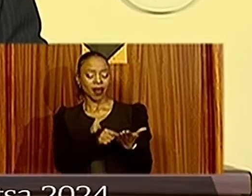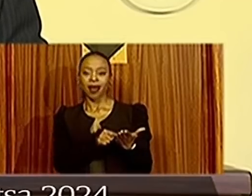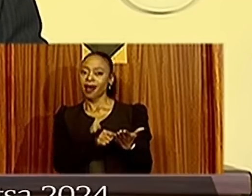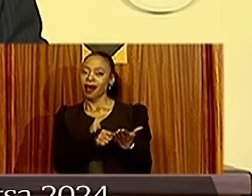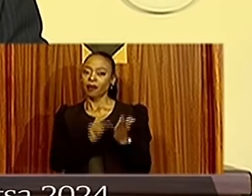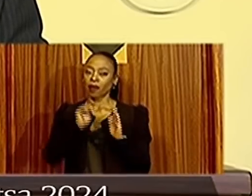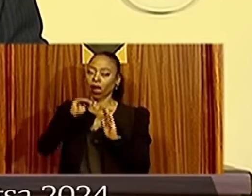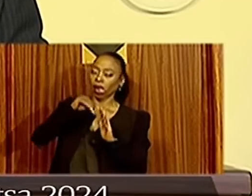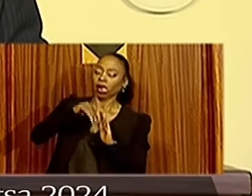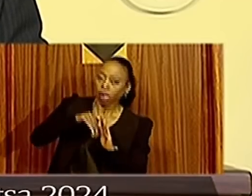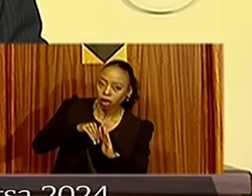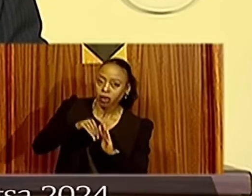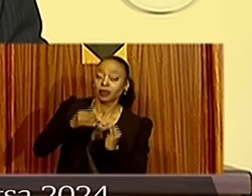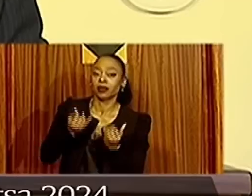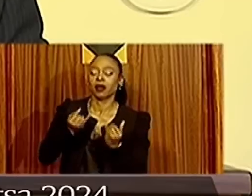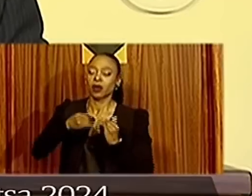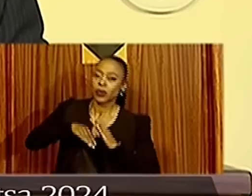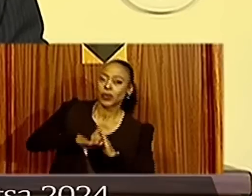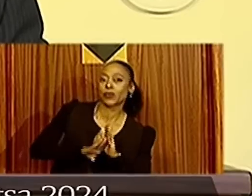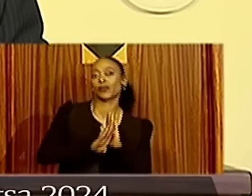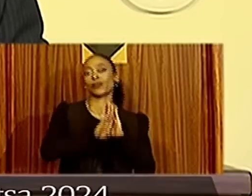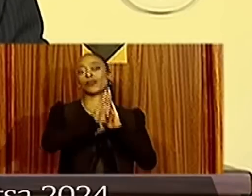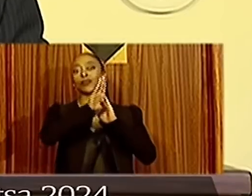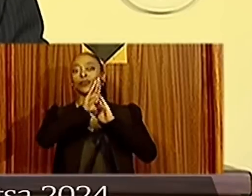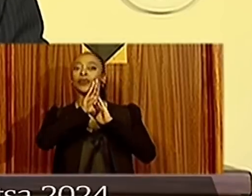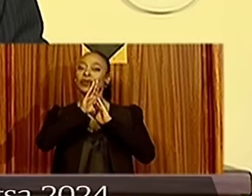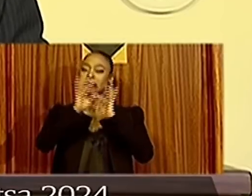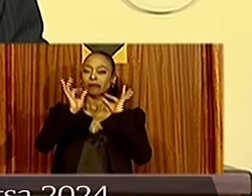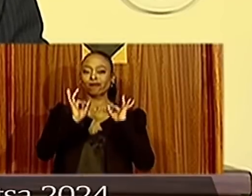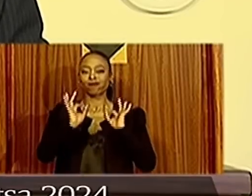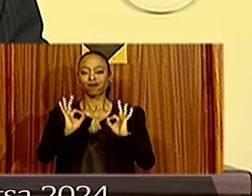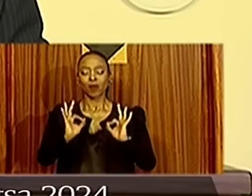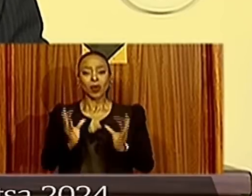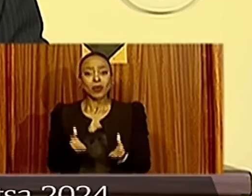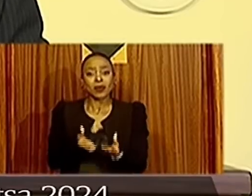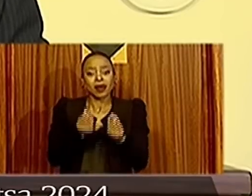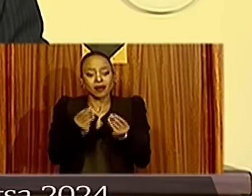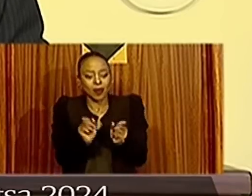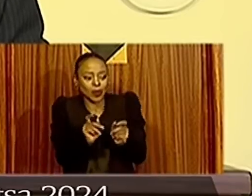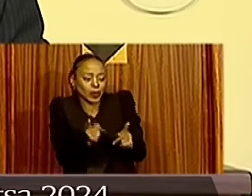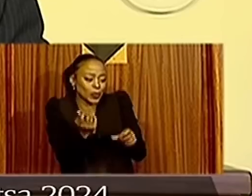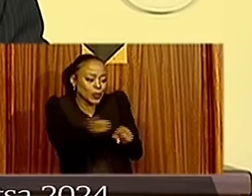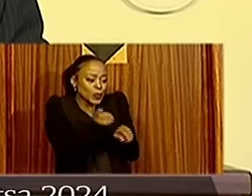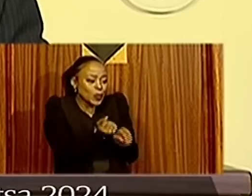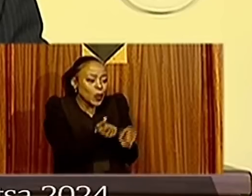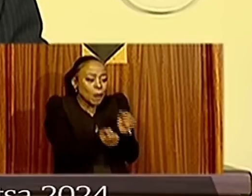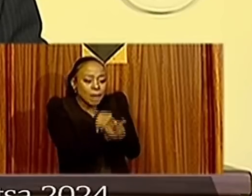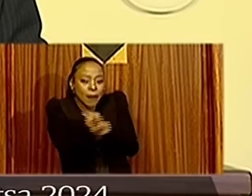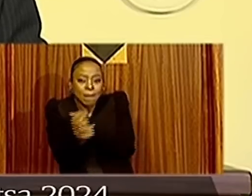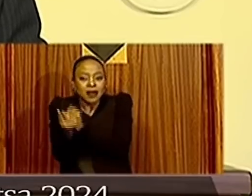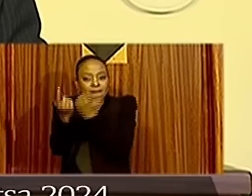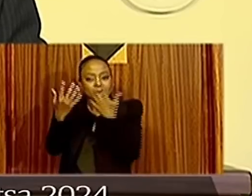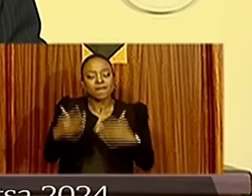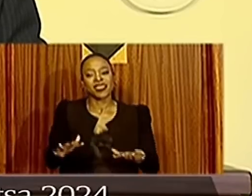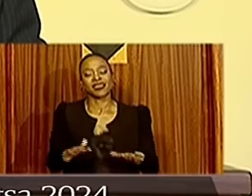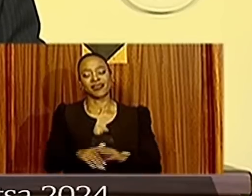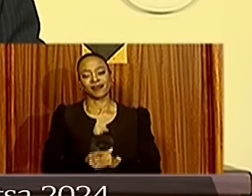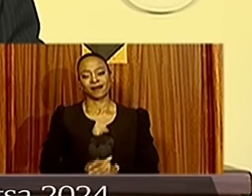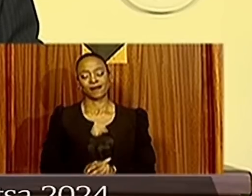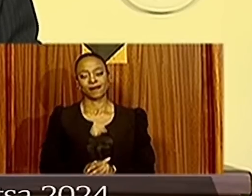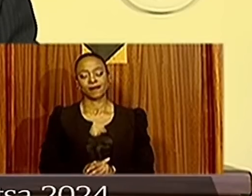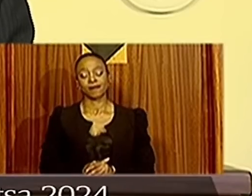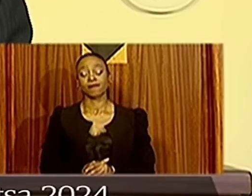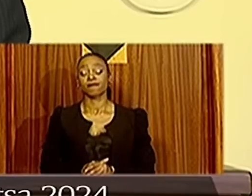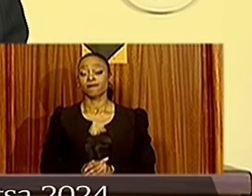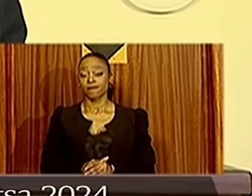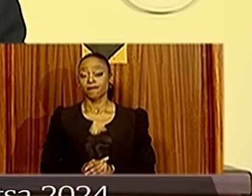to pre-COVID levels, and we have recovered jobs lost to the pandemic. As